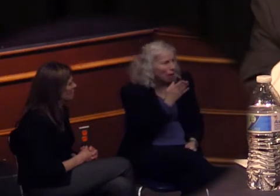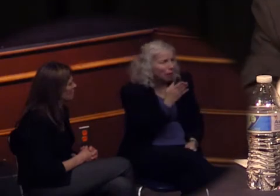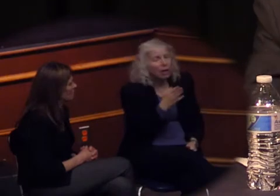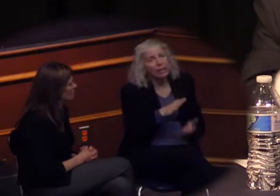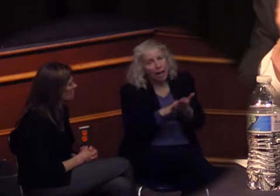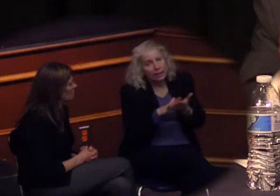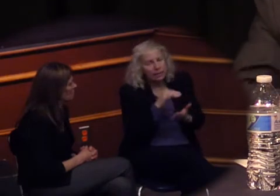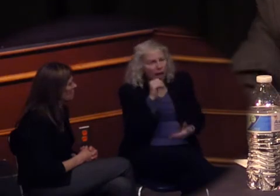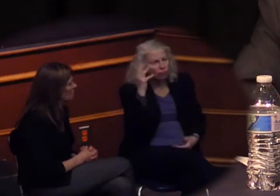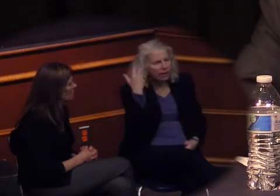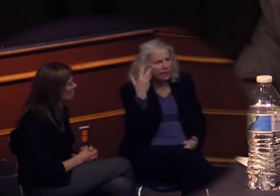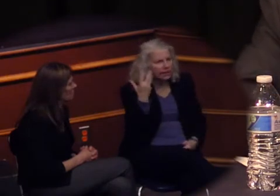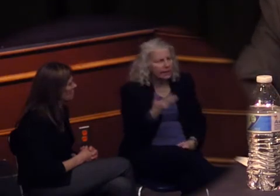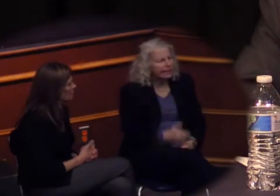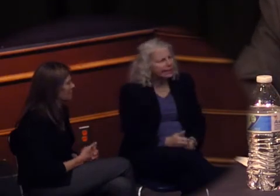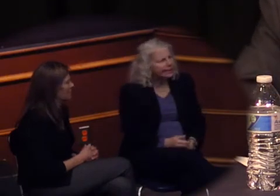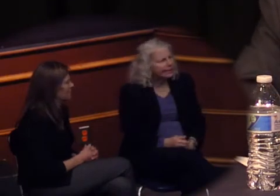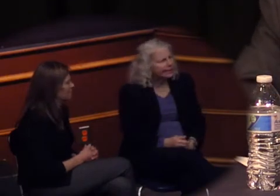he's nice and isn't crazy?